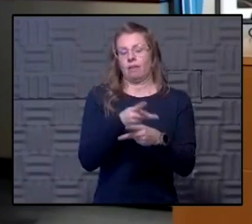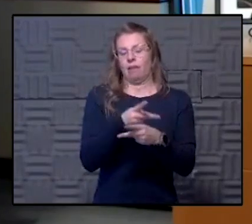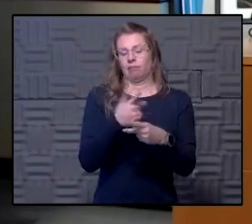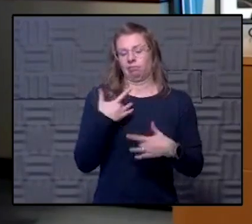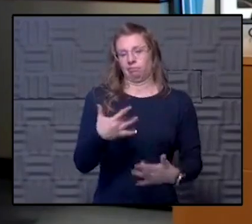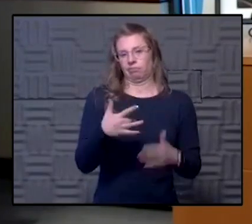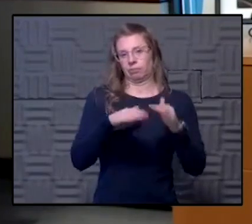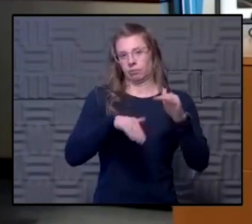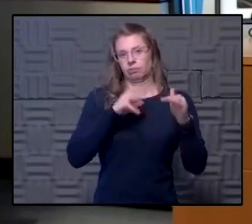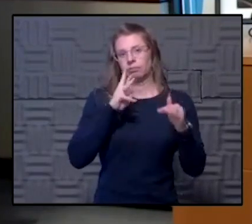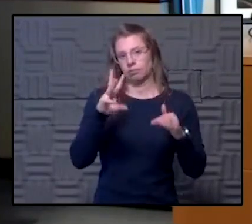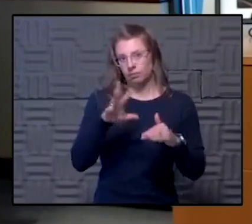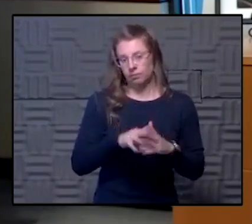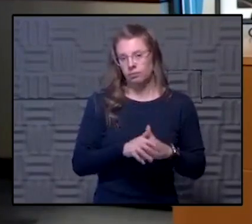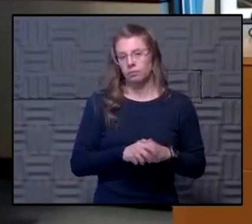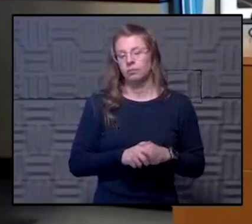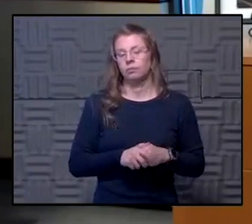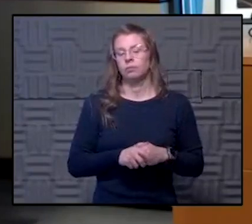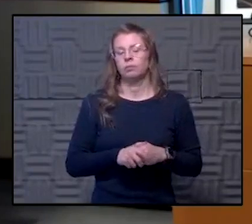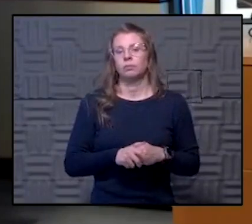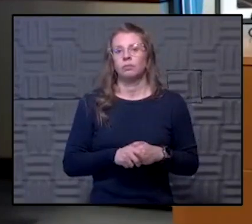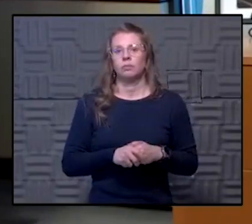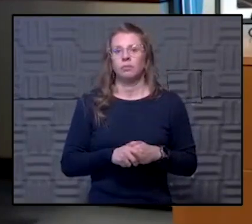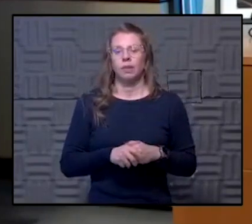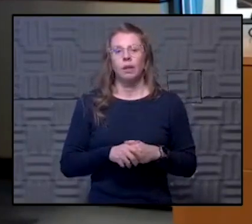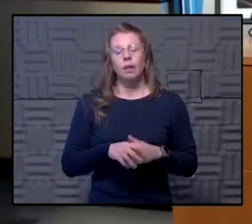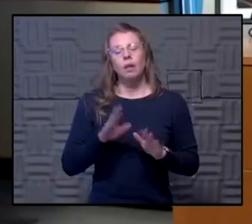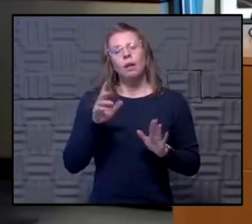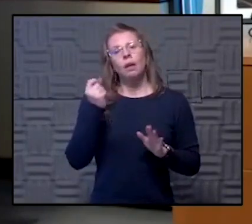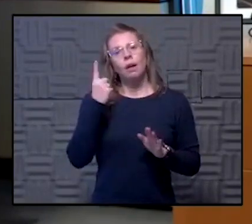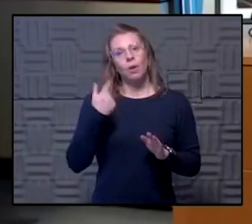65 years of age, present company excluded.